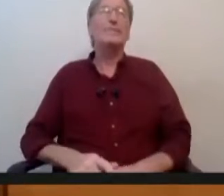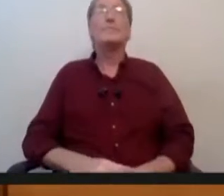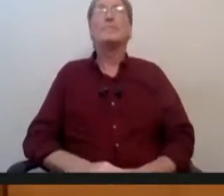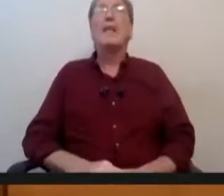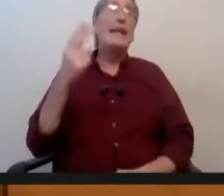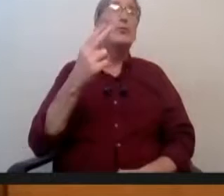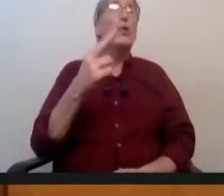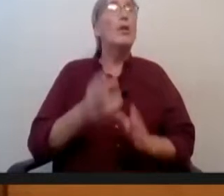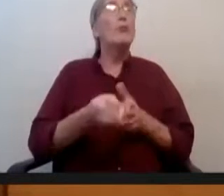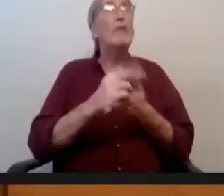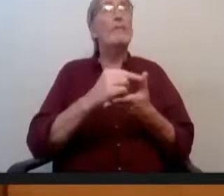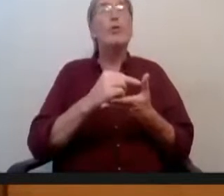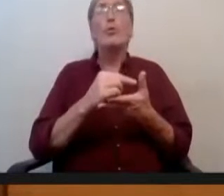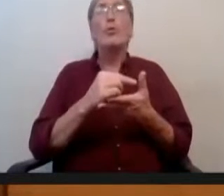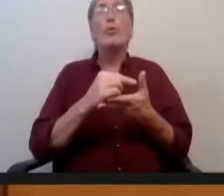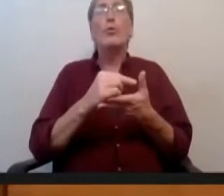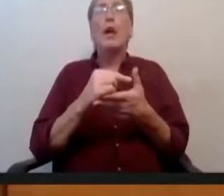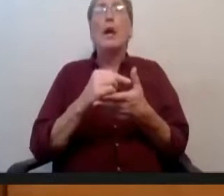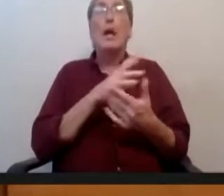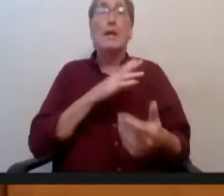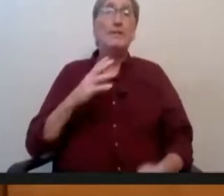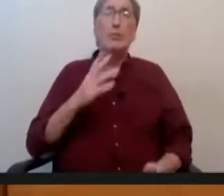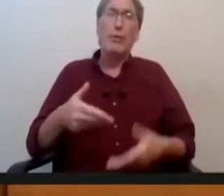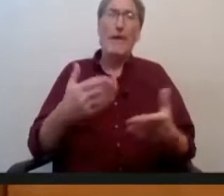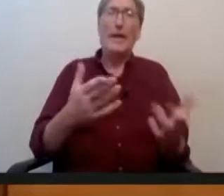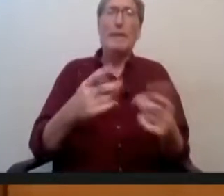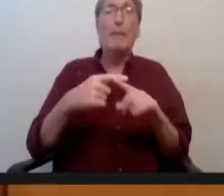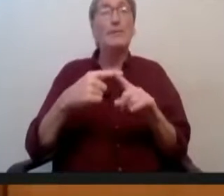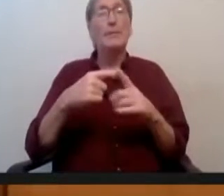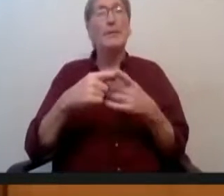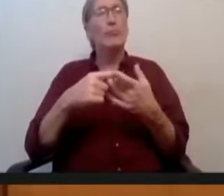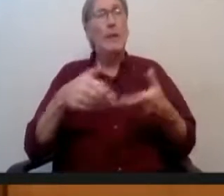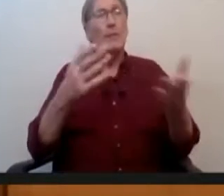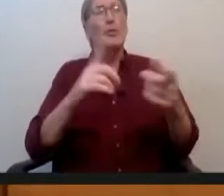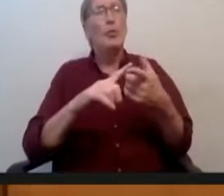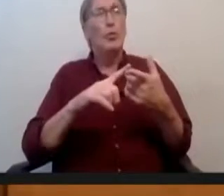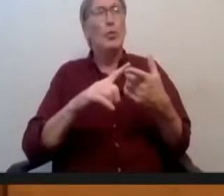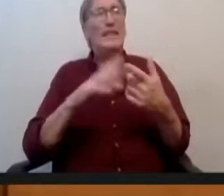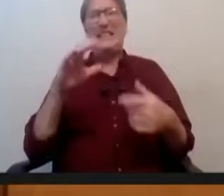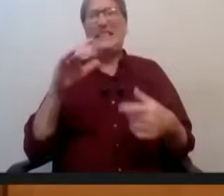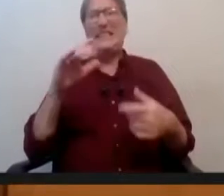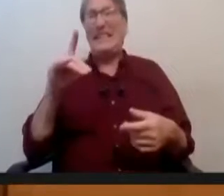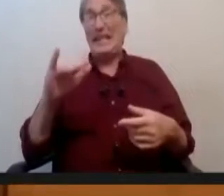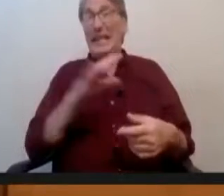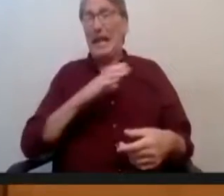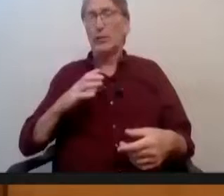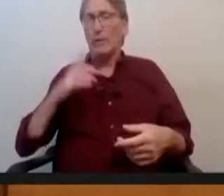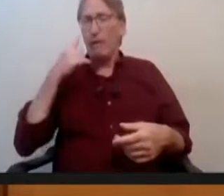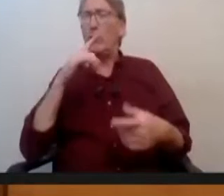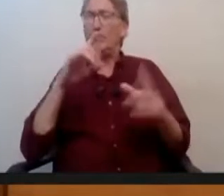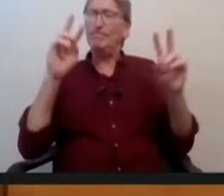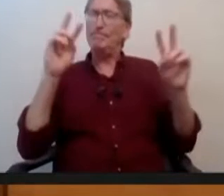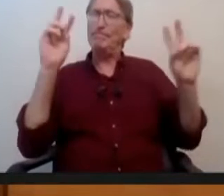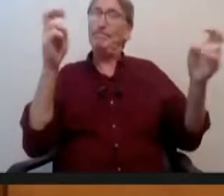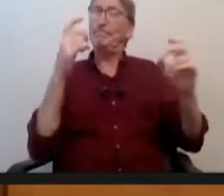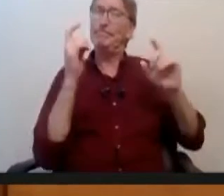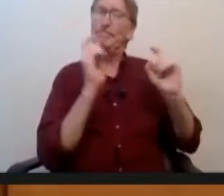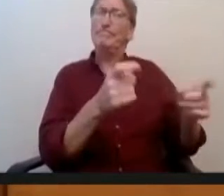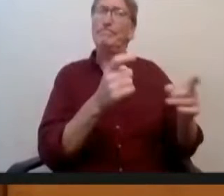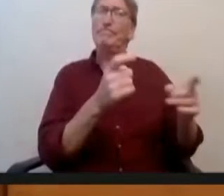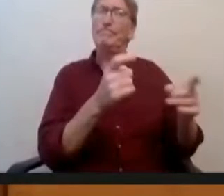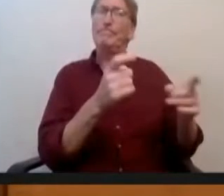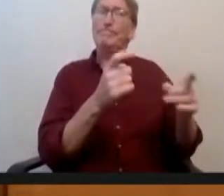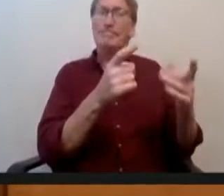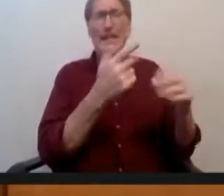Commission provided a positive recommendation to City Council for the historic designation of this property.